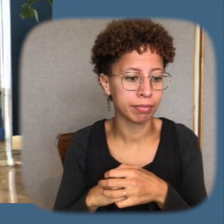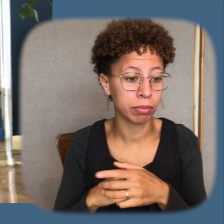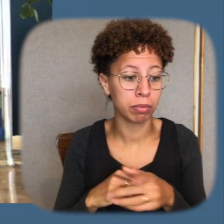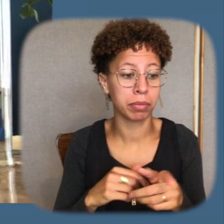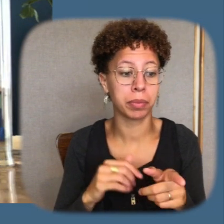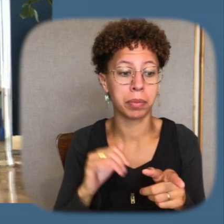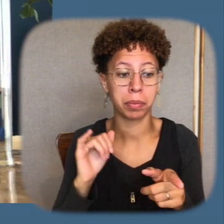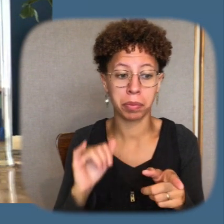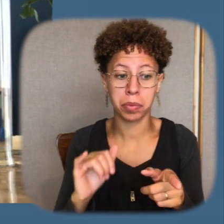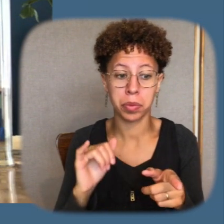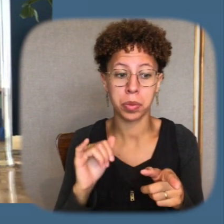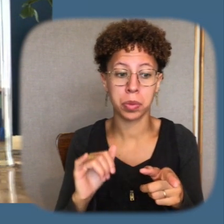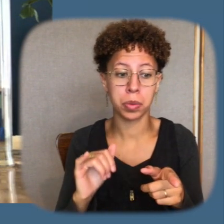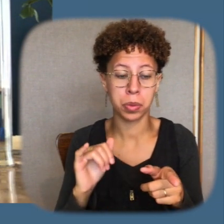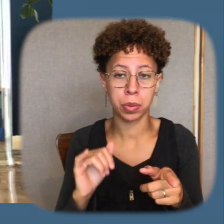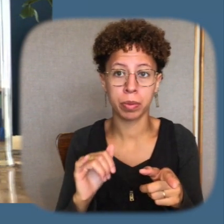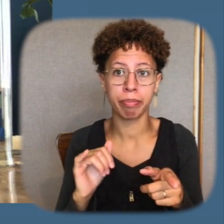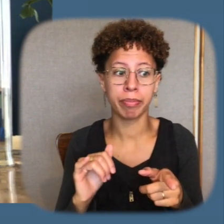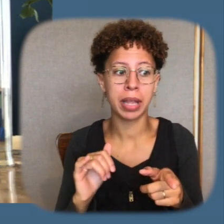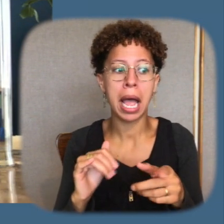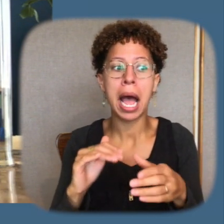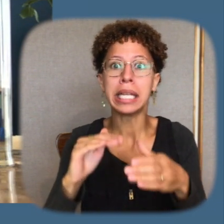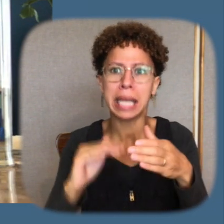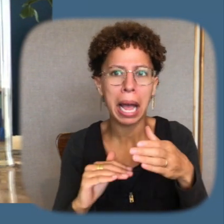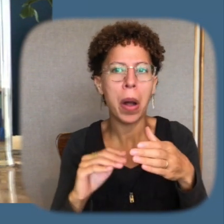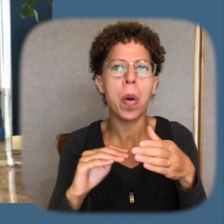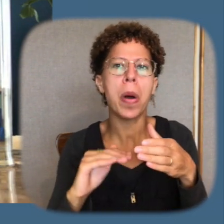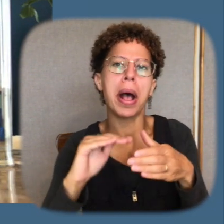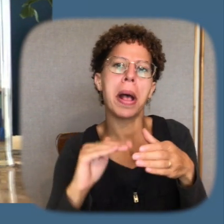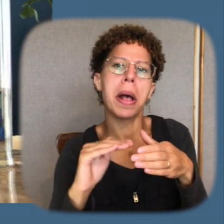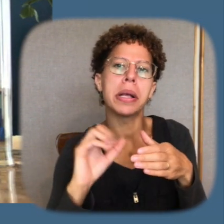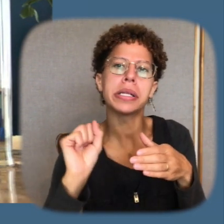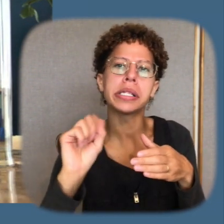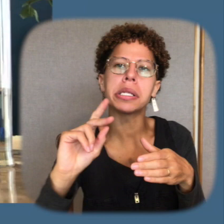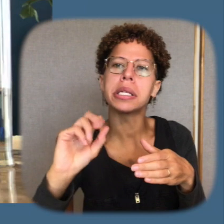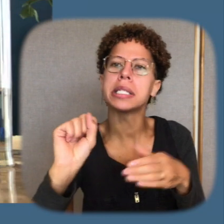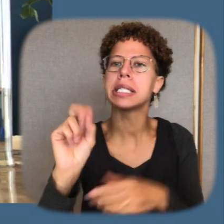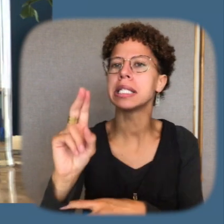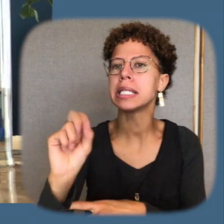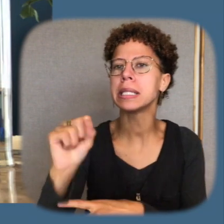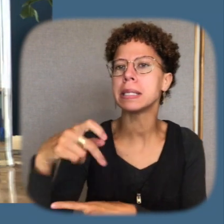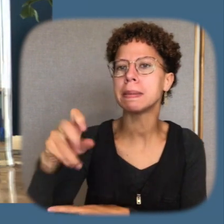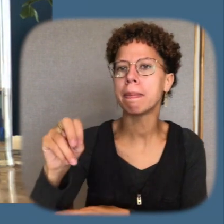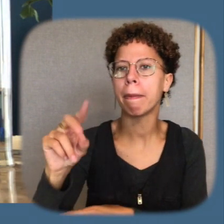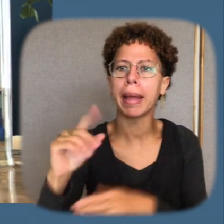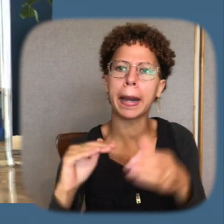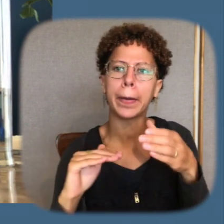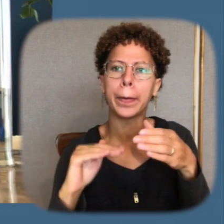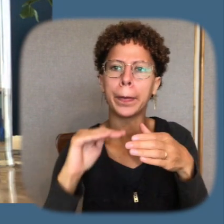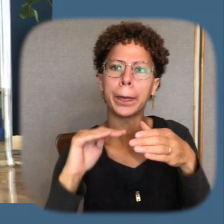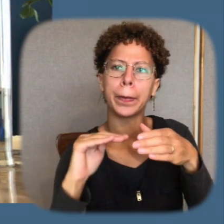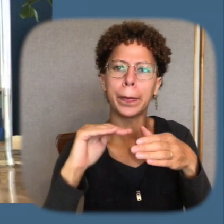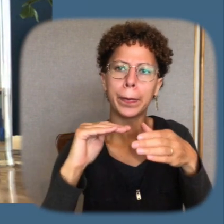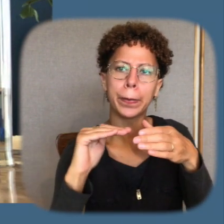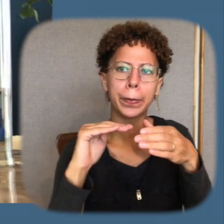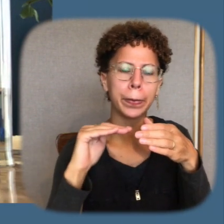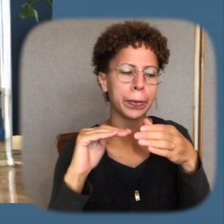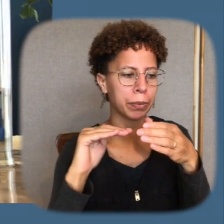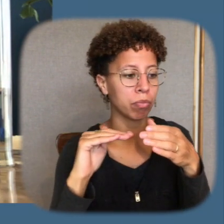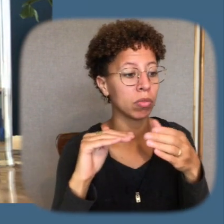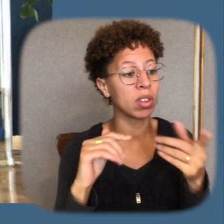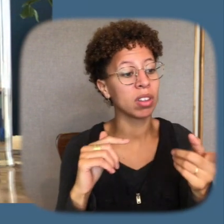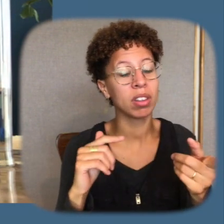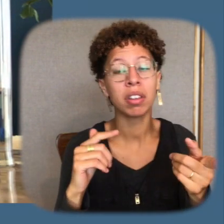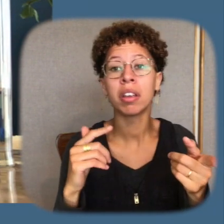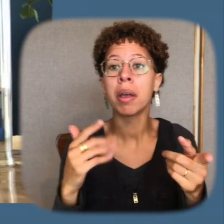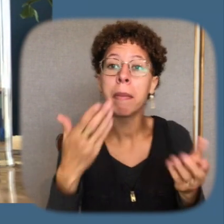Oh, look at it. As in suspend. Oh, I think it is a little bit suspended. Suspend. Yeah, it might be because of